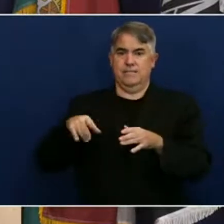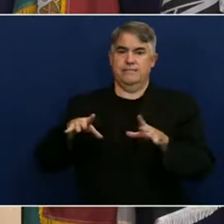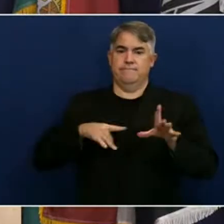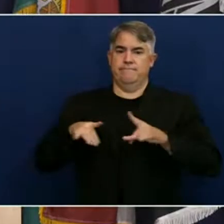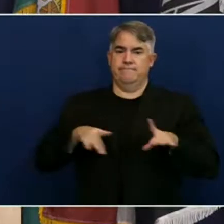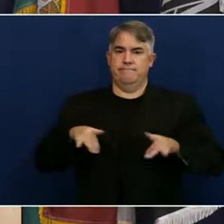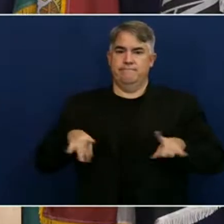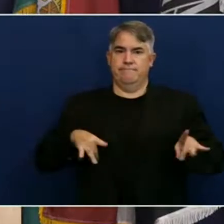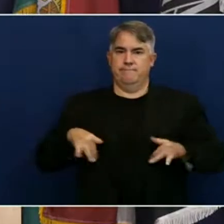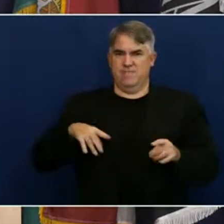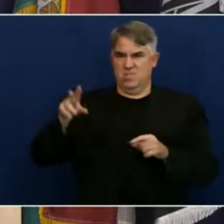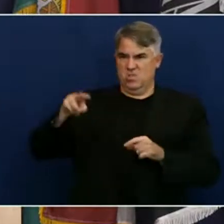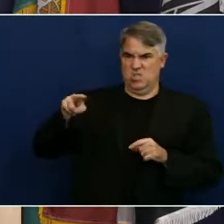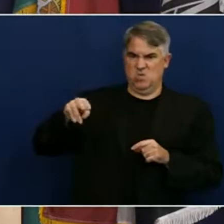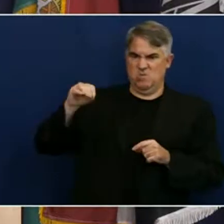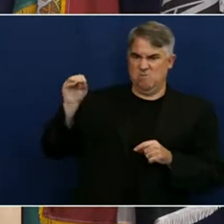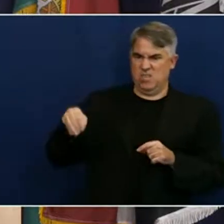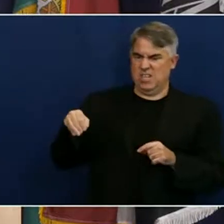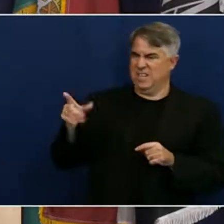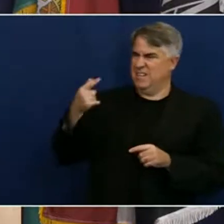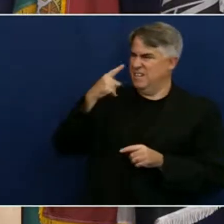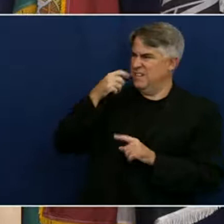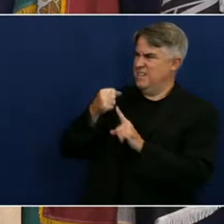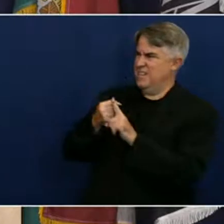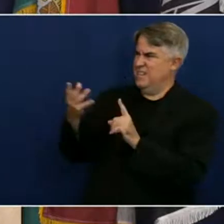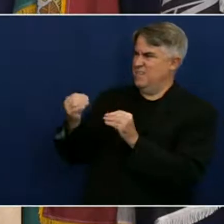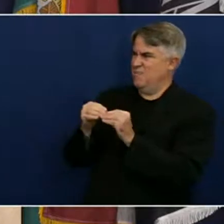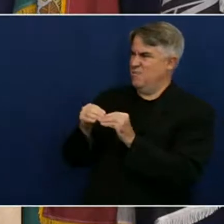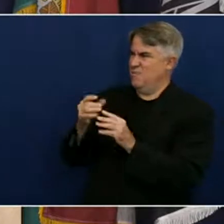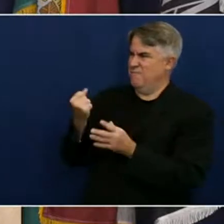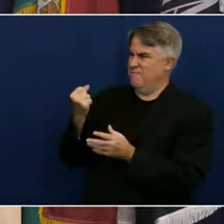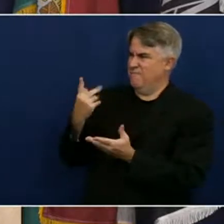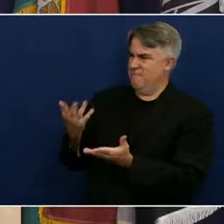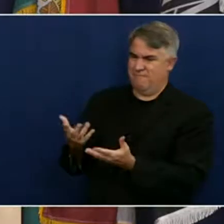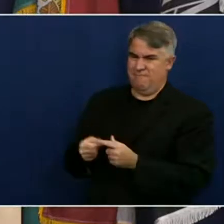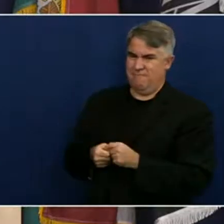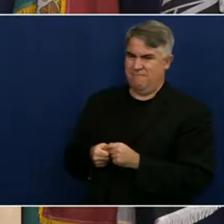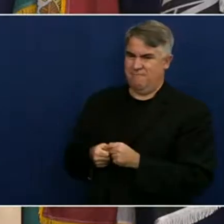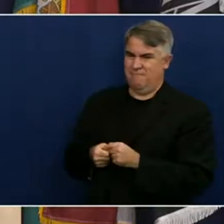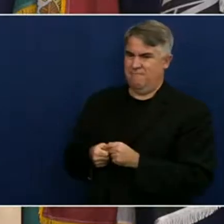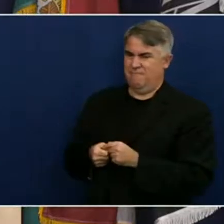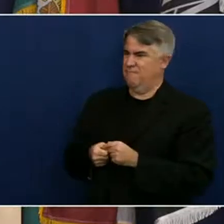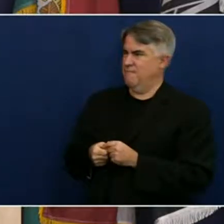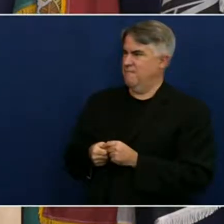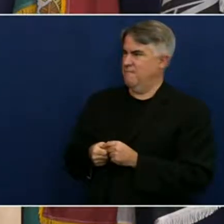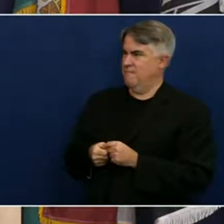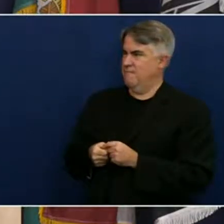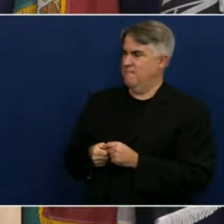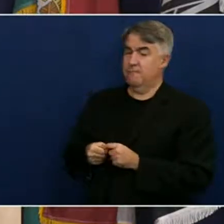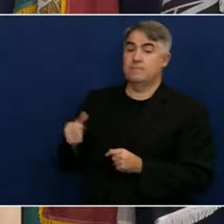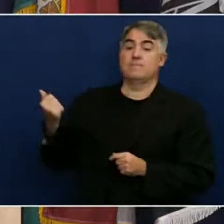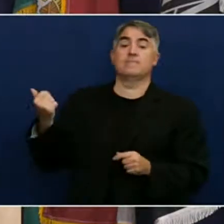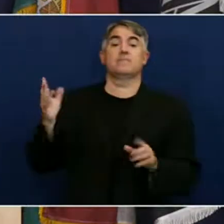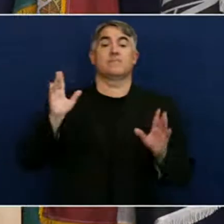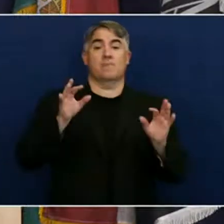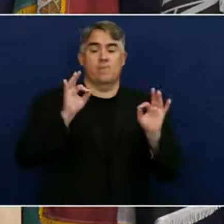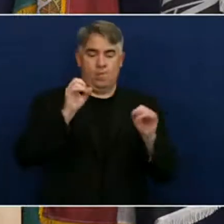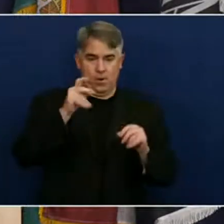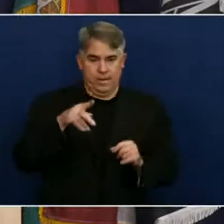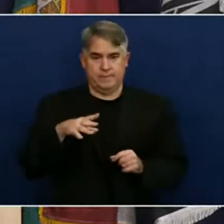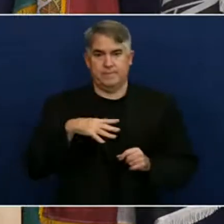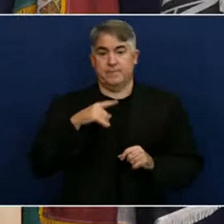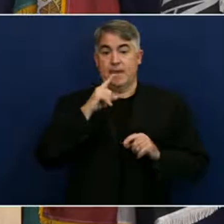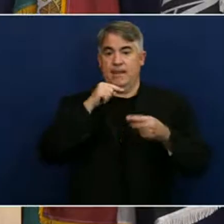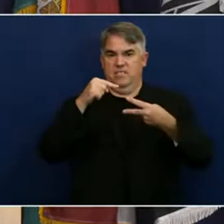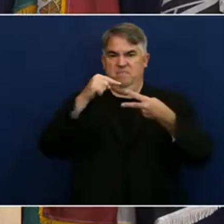if the less vaccinated populations are now visibly accounting for more and more cases in the county. Got it. So, Jonathan, I'll take your first